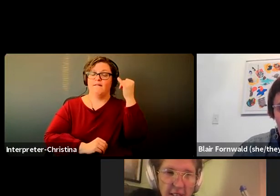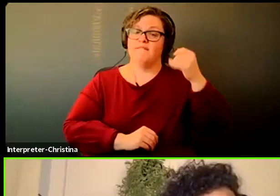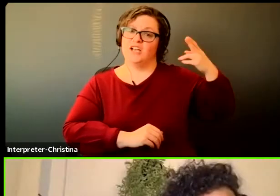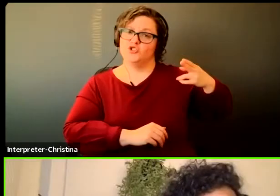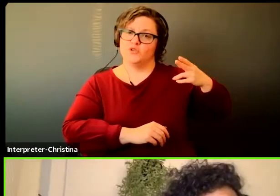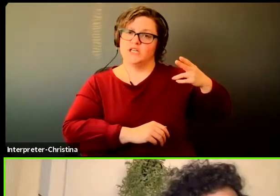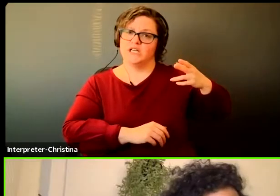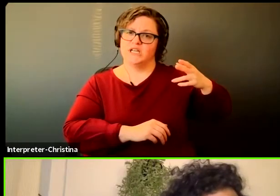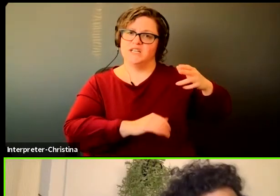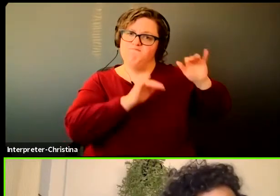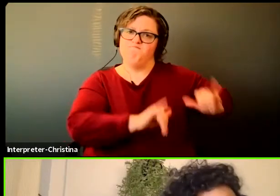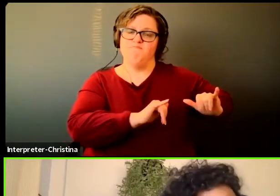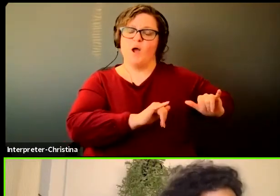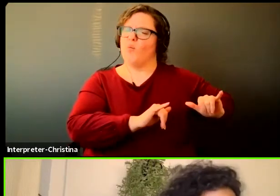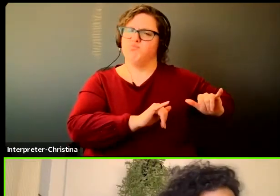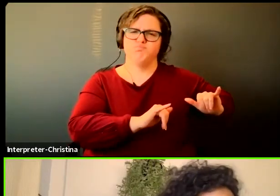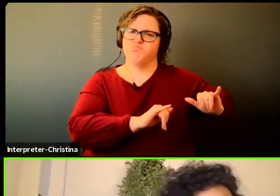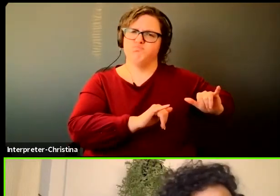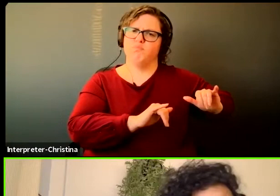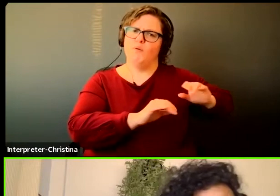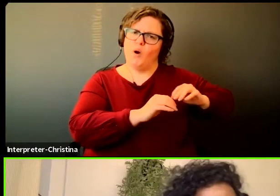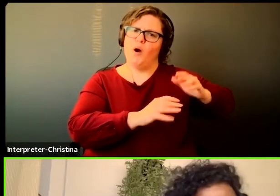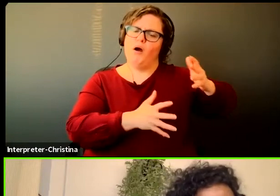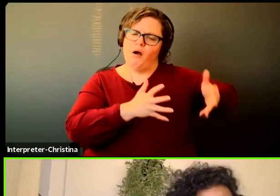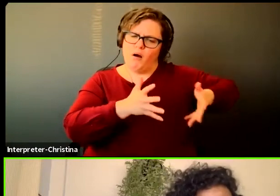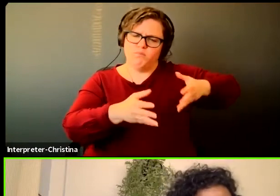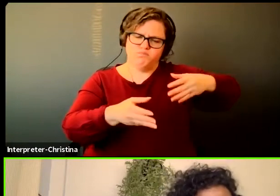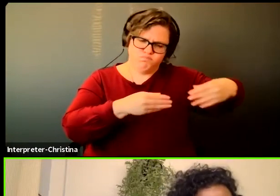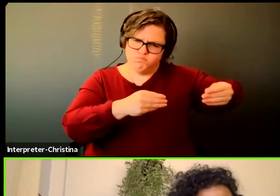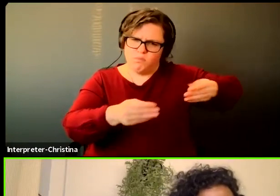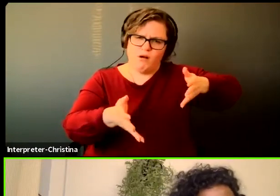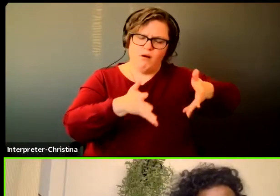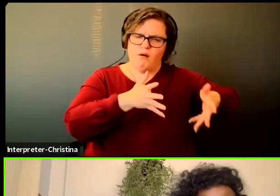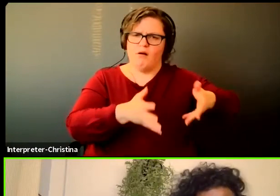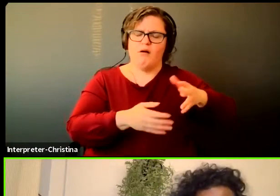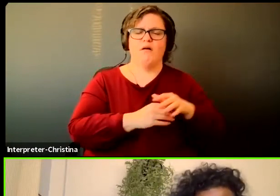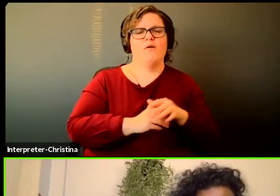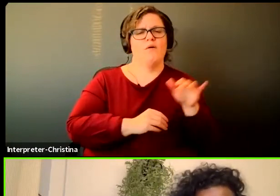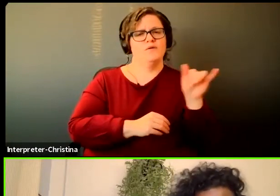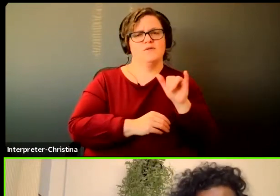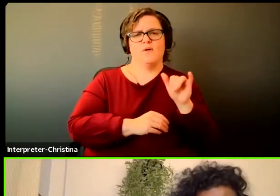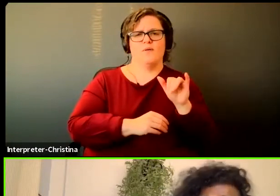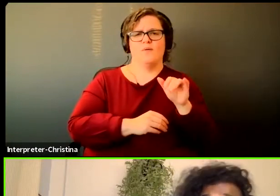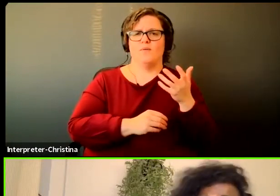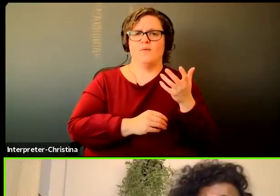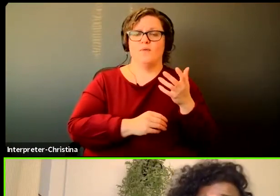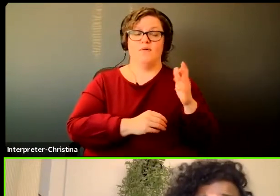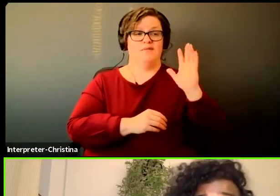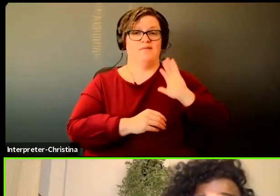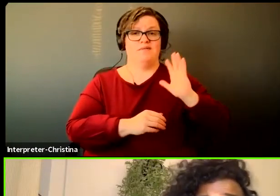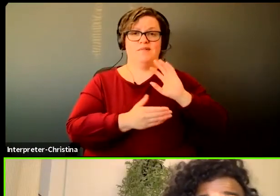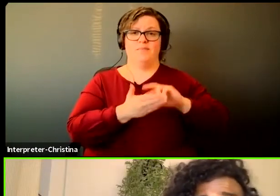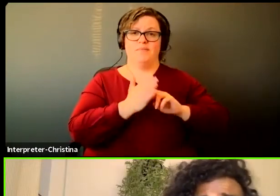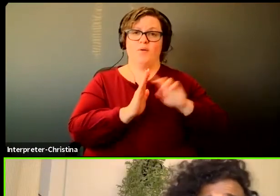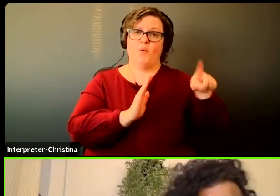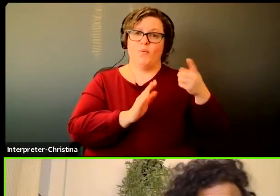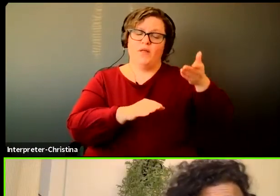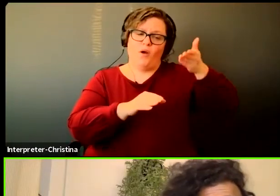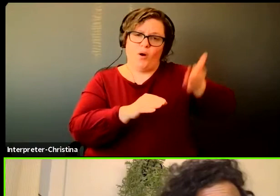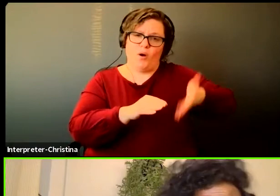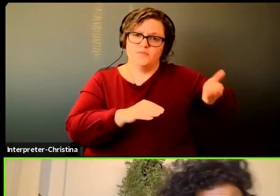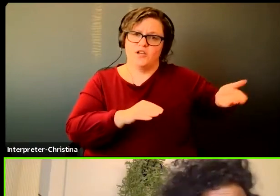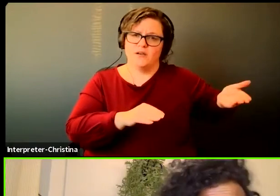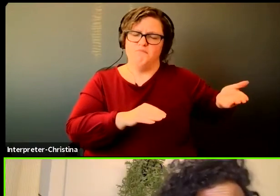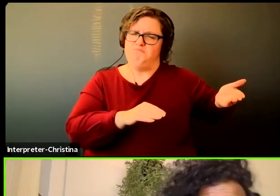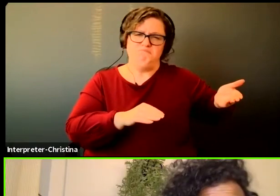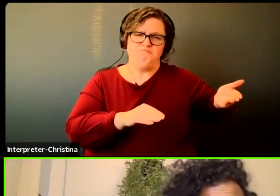to necessarily come from the physical object, right? Like, because there's that sense of the archives of like, what is the physical object that's in the institution? But so much of